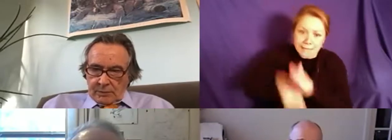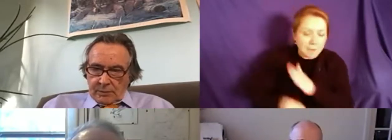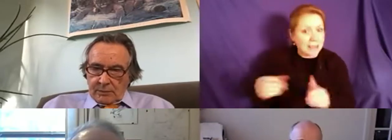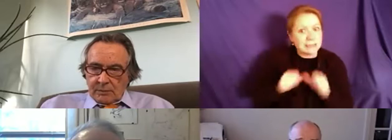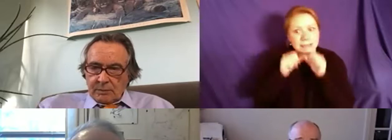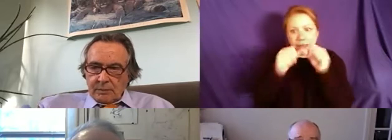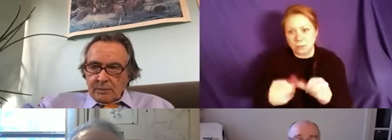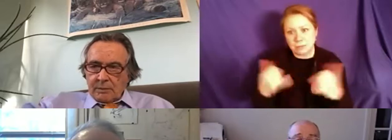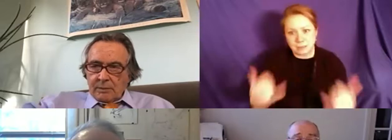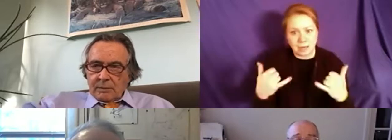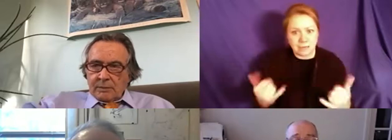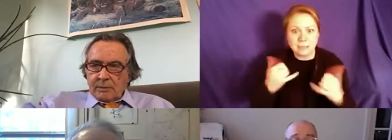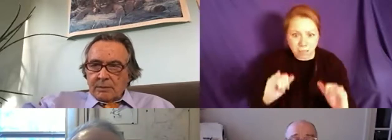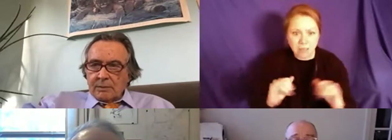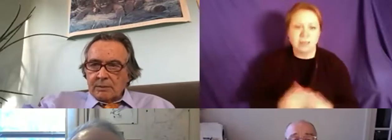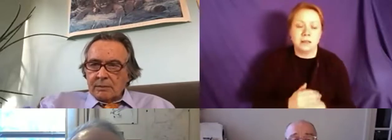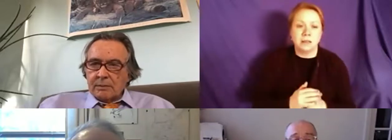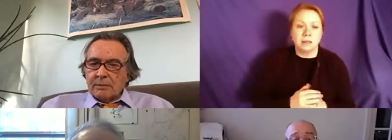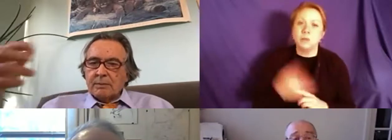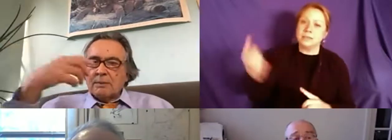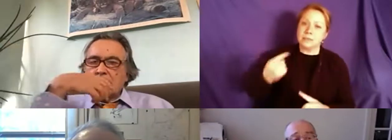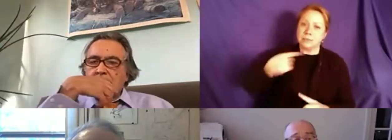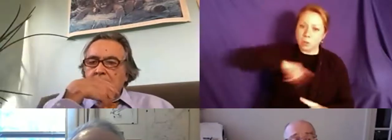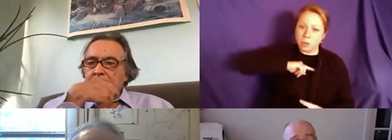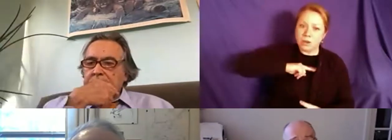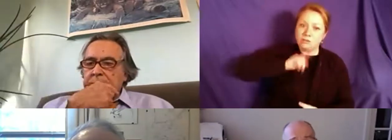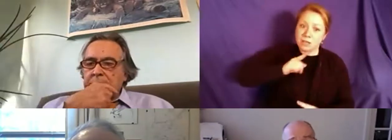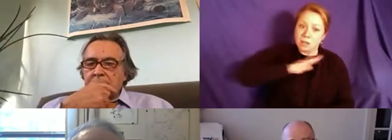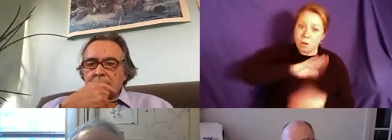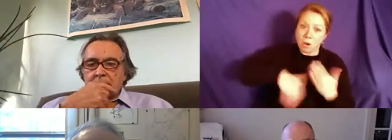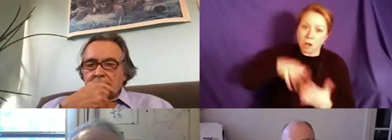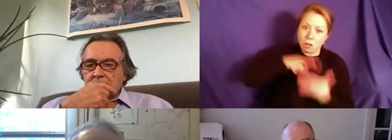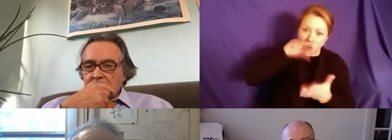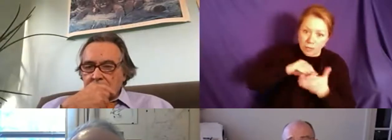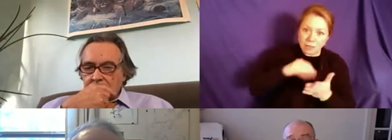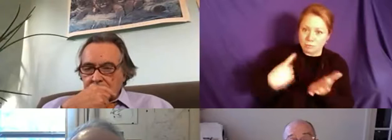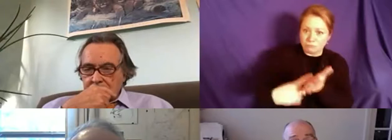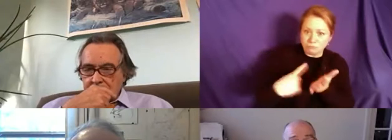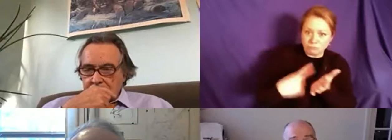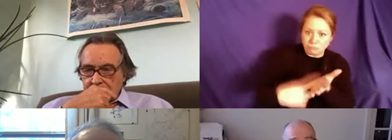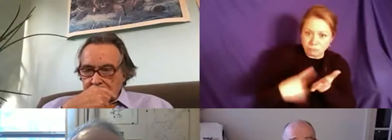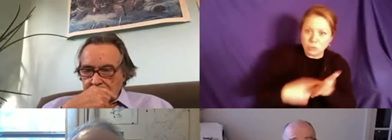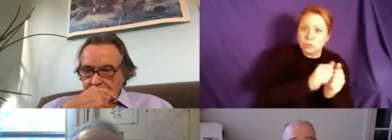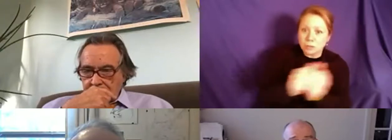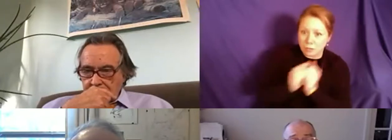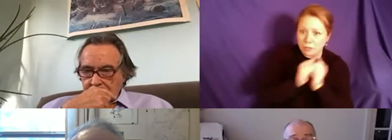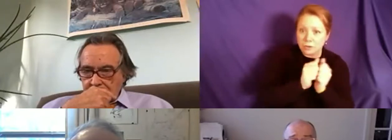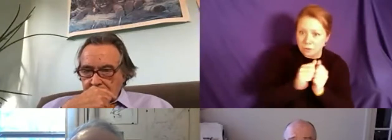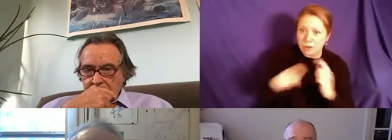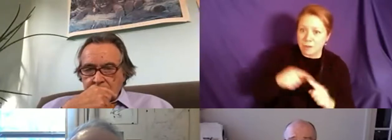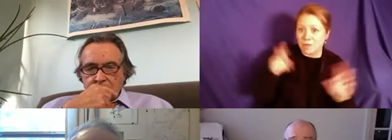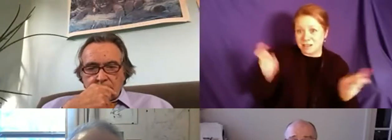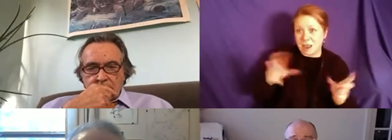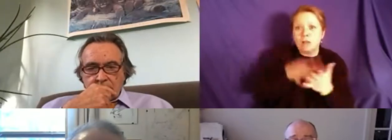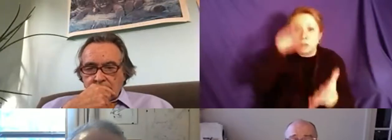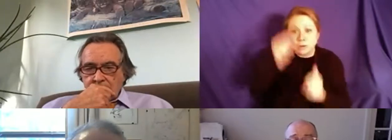today. And so it's something that we're really all learning to talk about together, about these issues, and learn